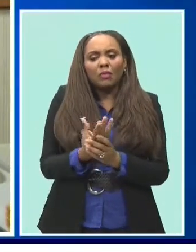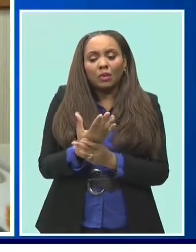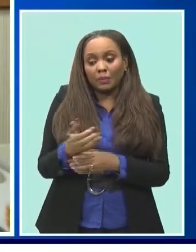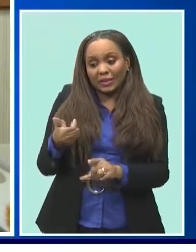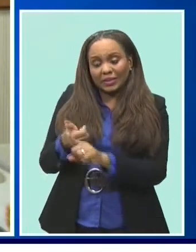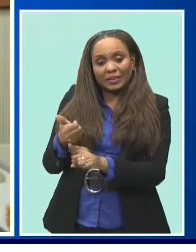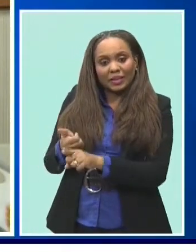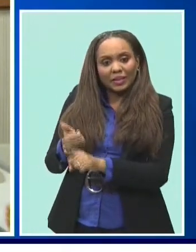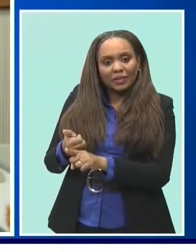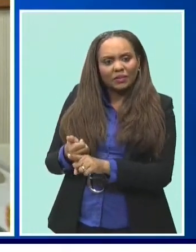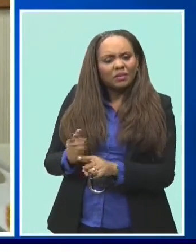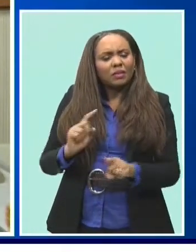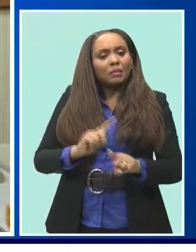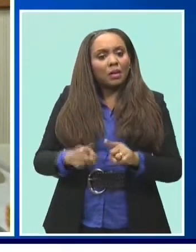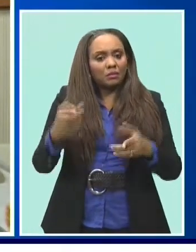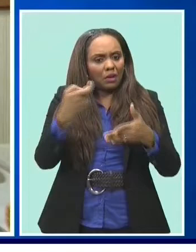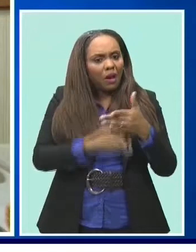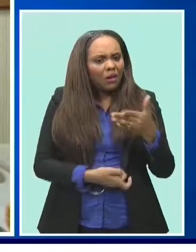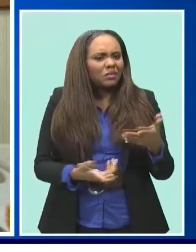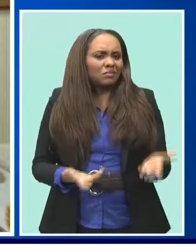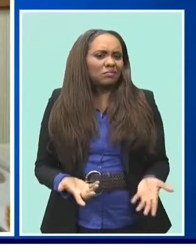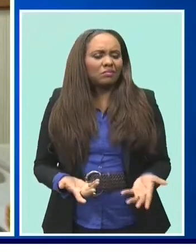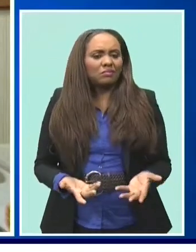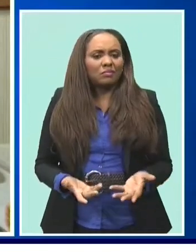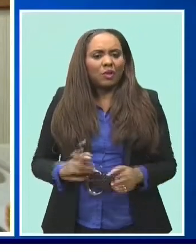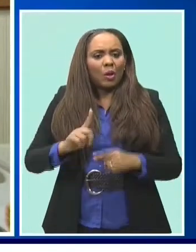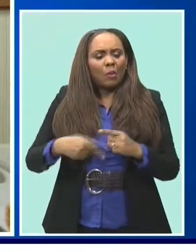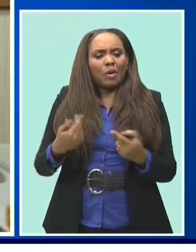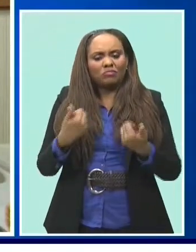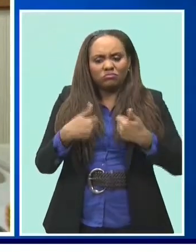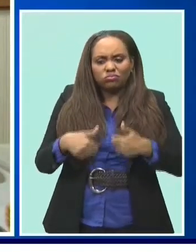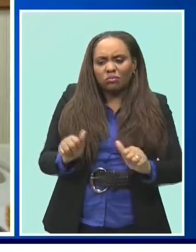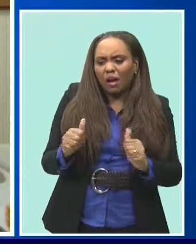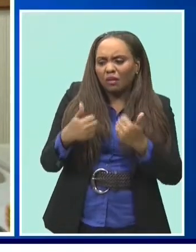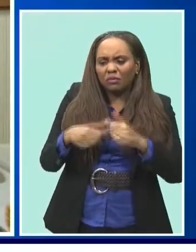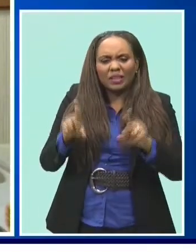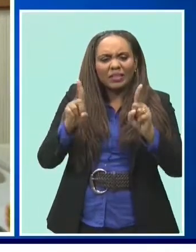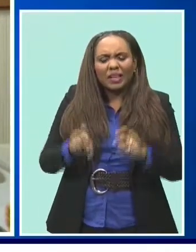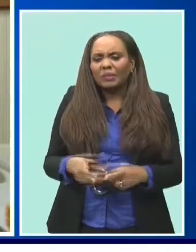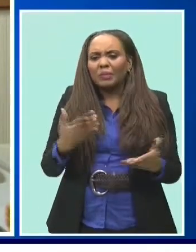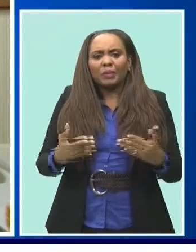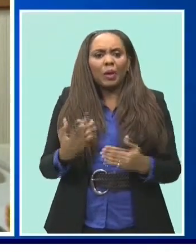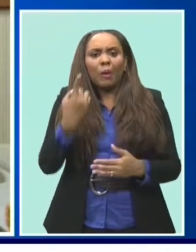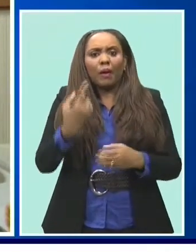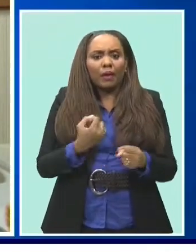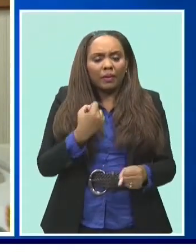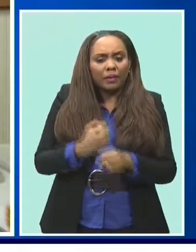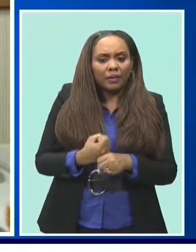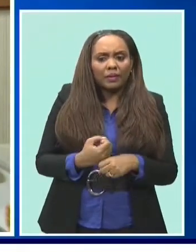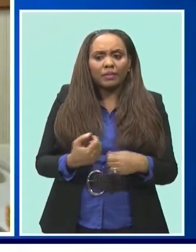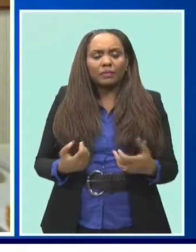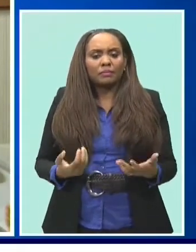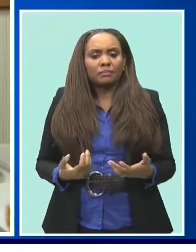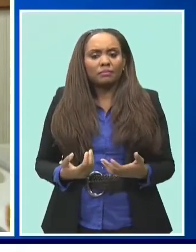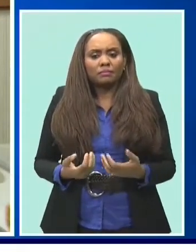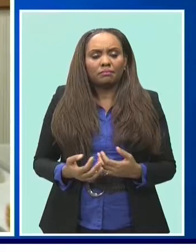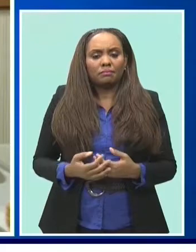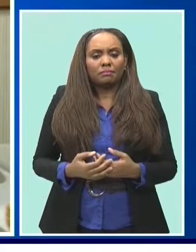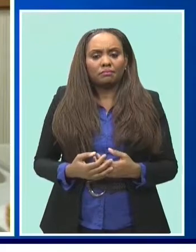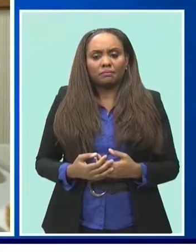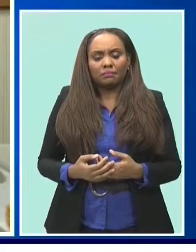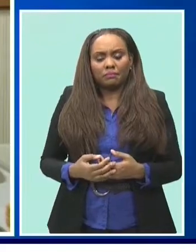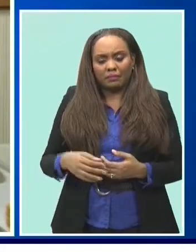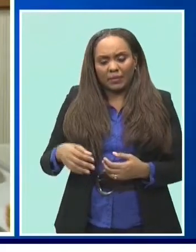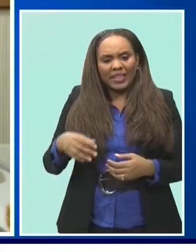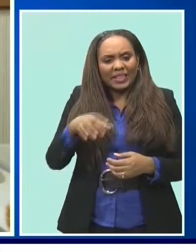cost. Because we don't understand that when you do a trial, and you're talking about a year, You had to do this thing for a year. You had to get the